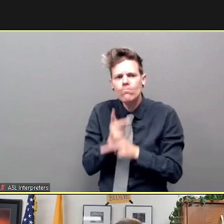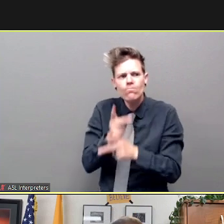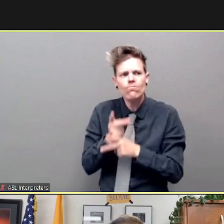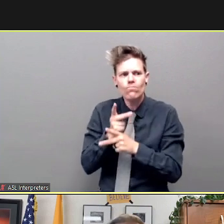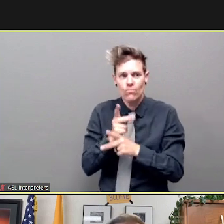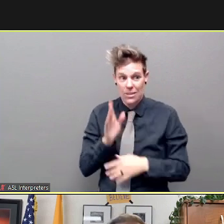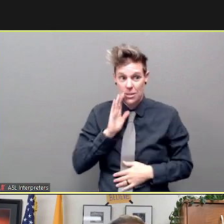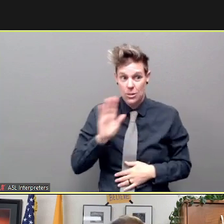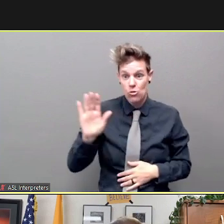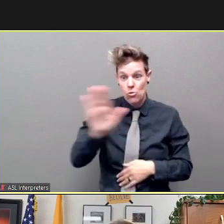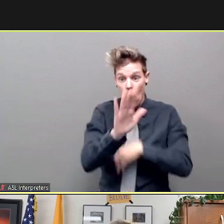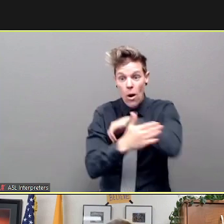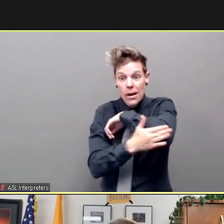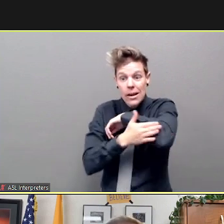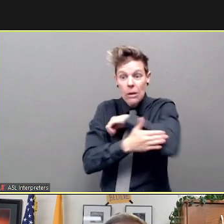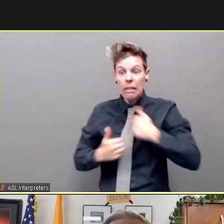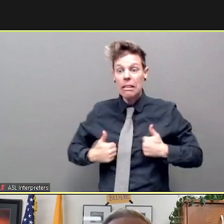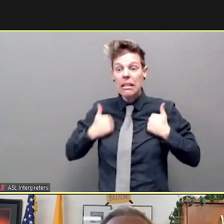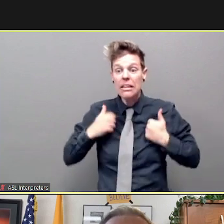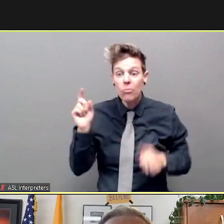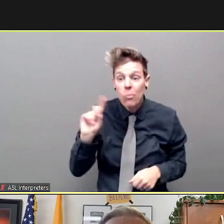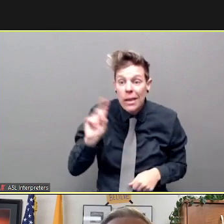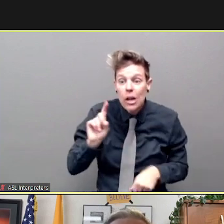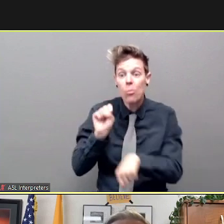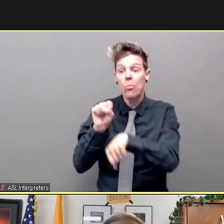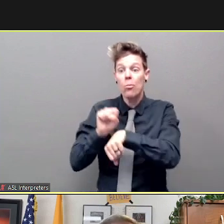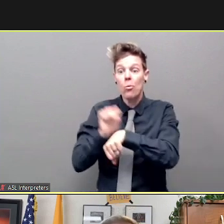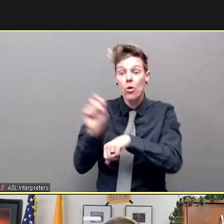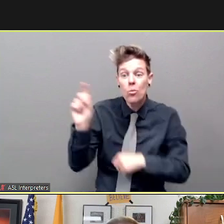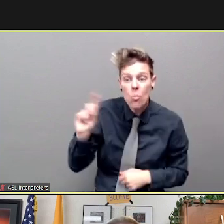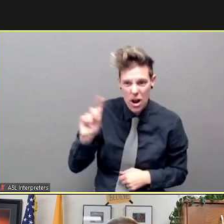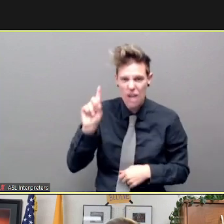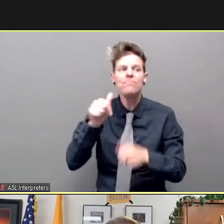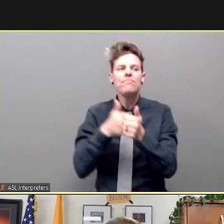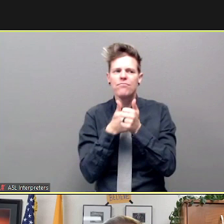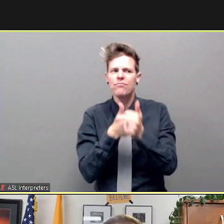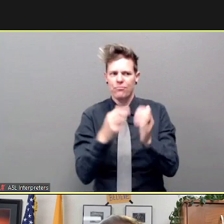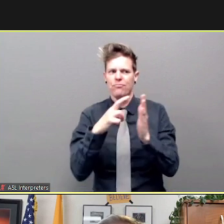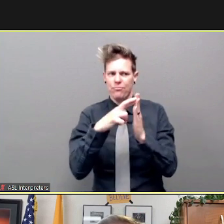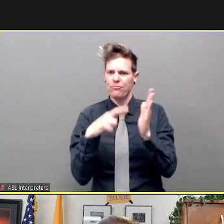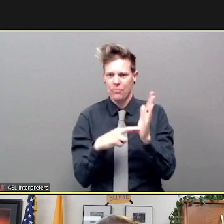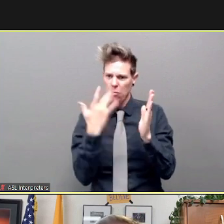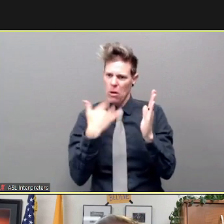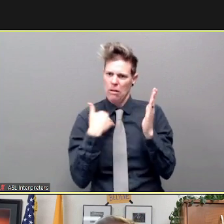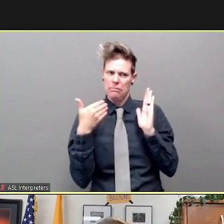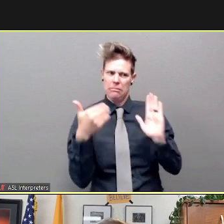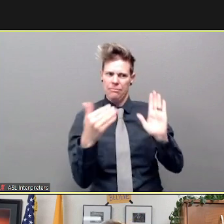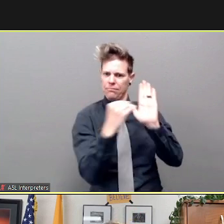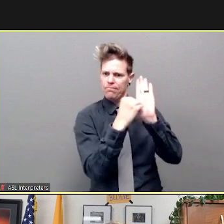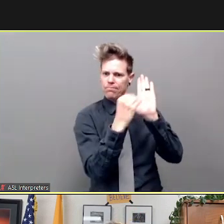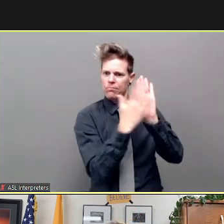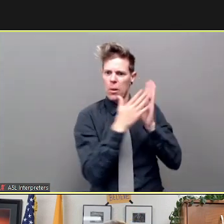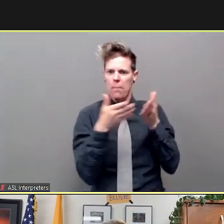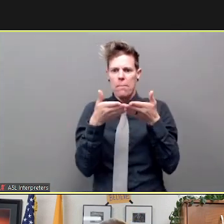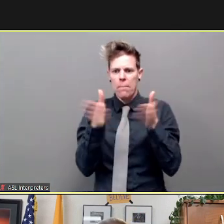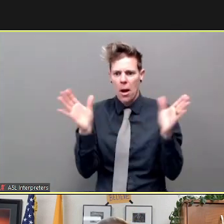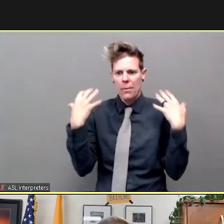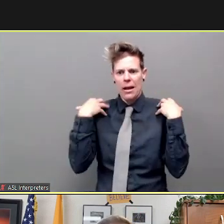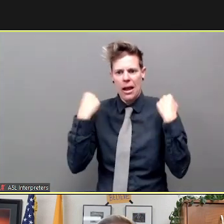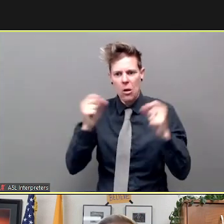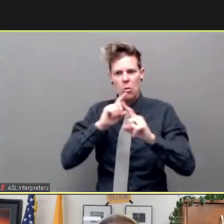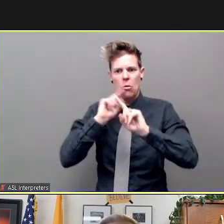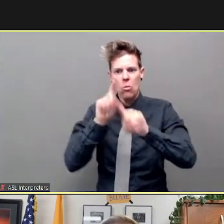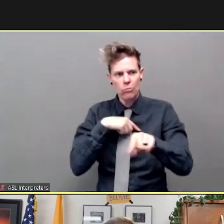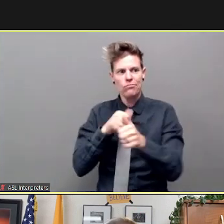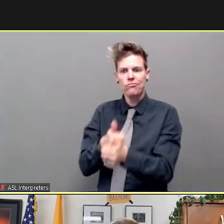or orange. And that's why we put that in the public health order, because we think this is a nice nationally standardized way to know what kind of activity we're seeing